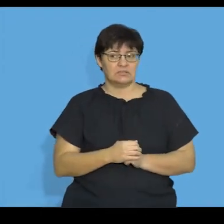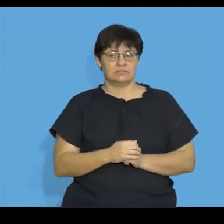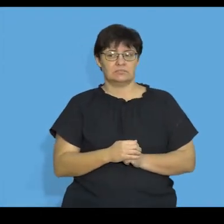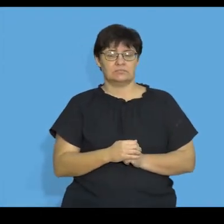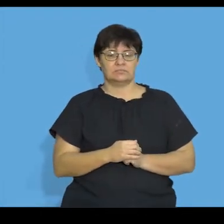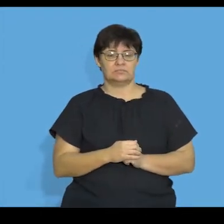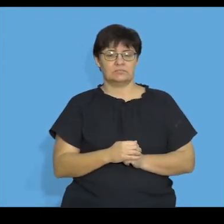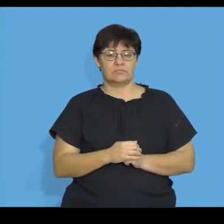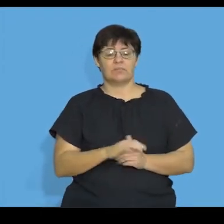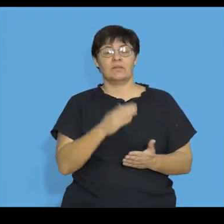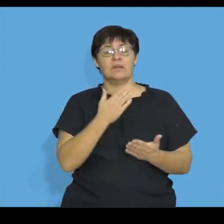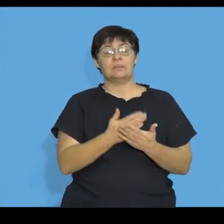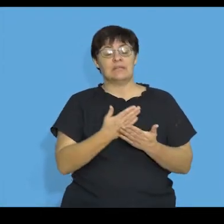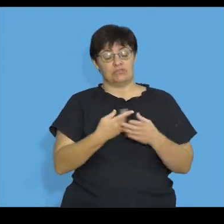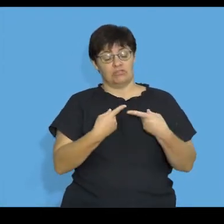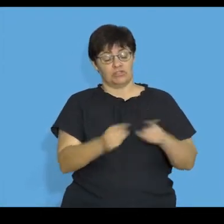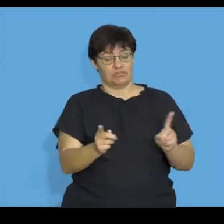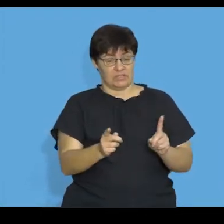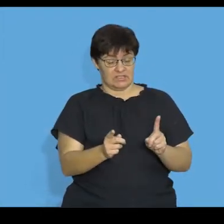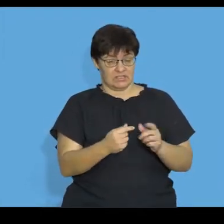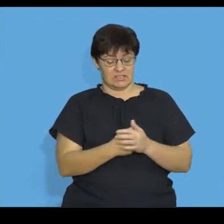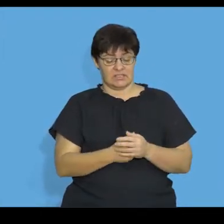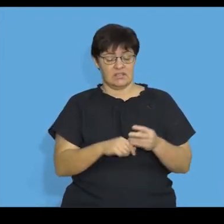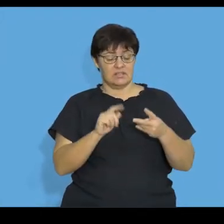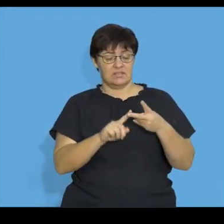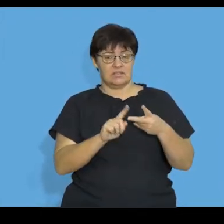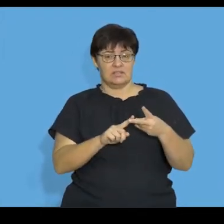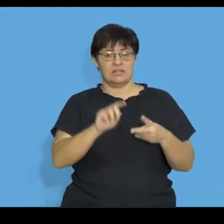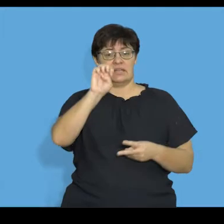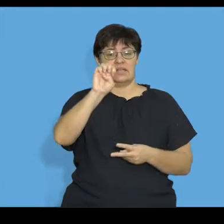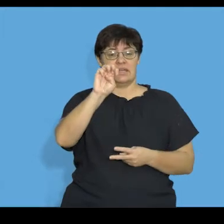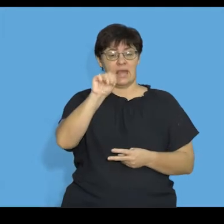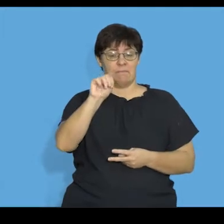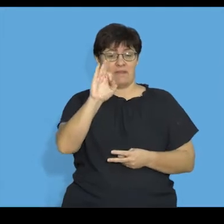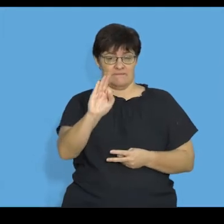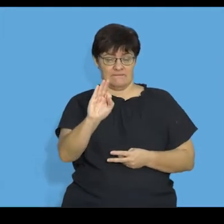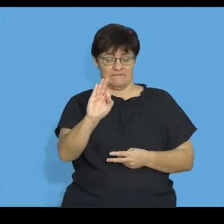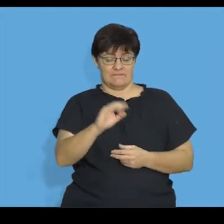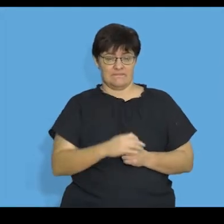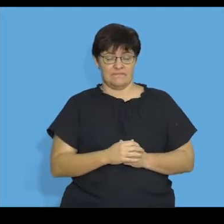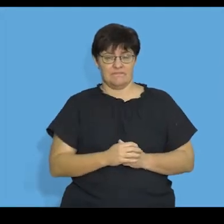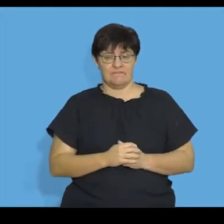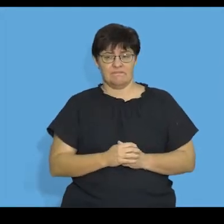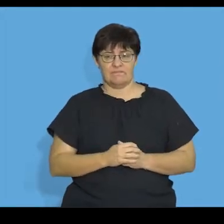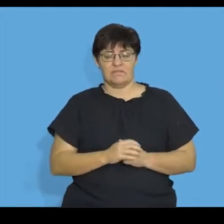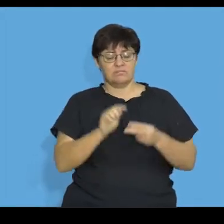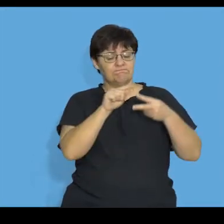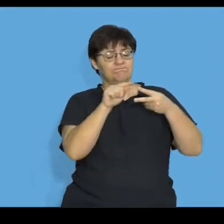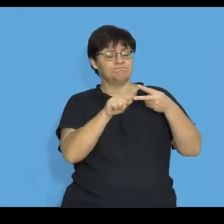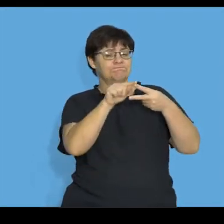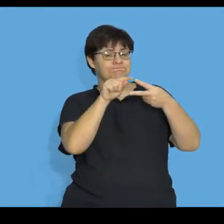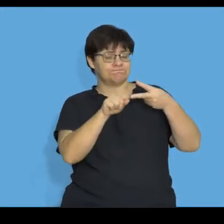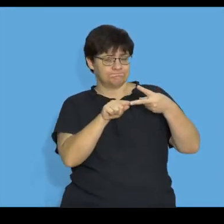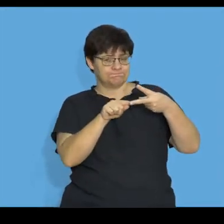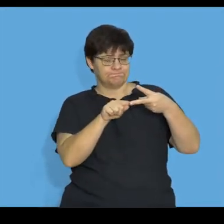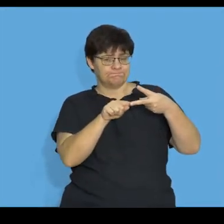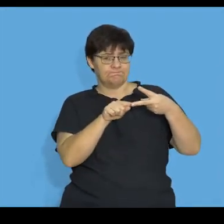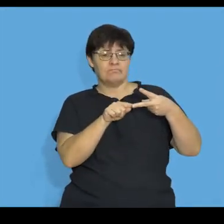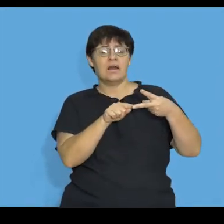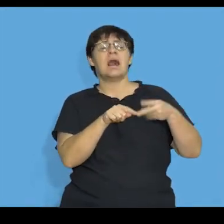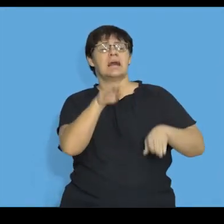the word potential difference and the word EMF. These two terms are